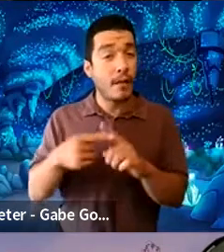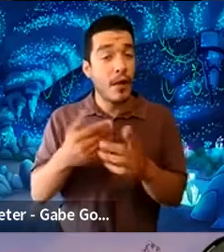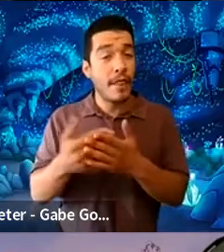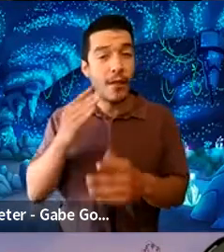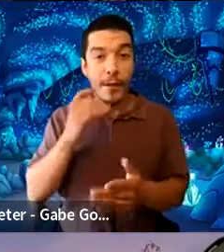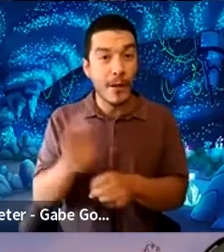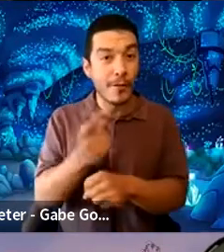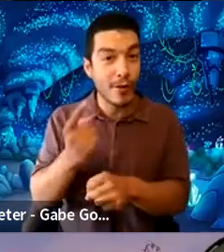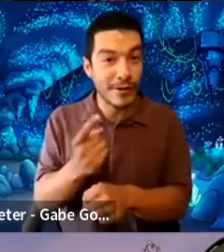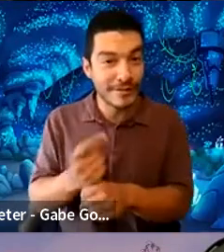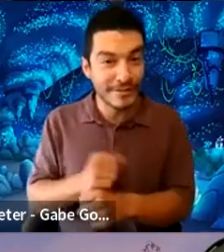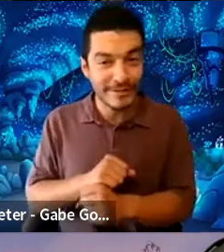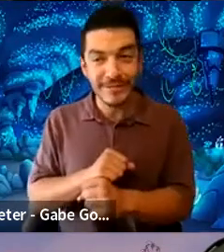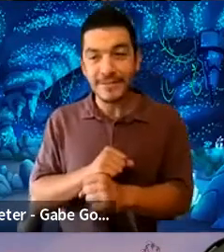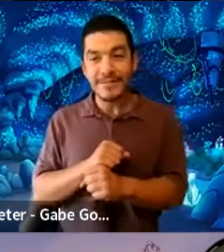So